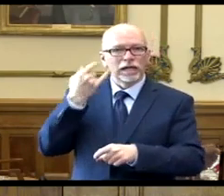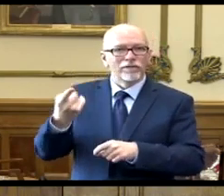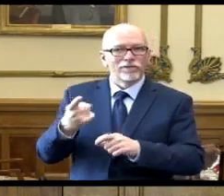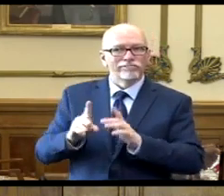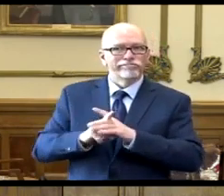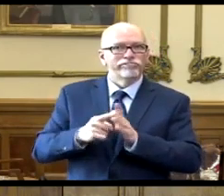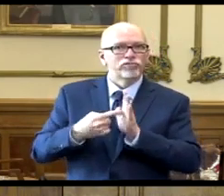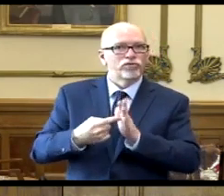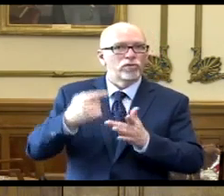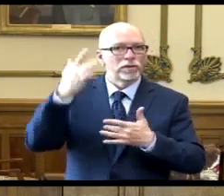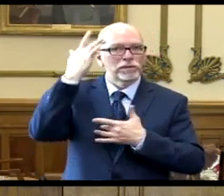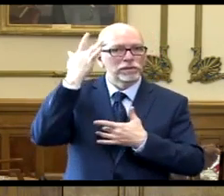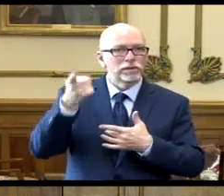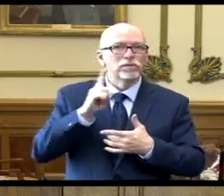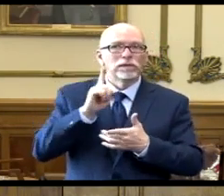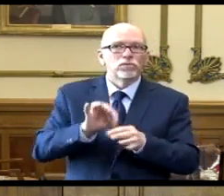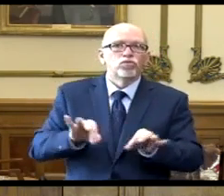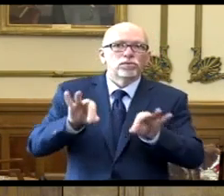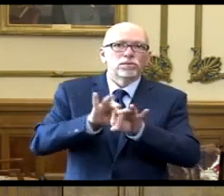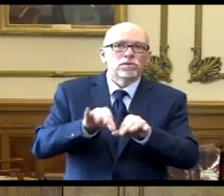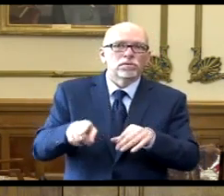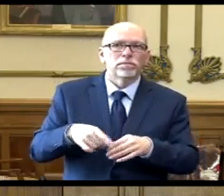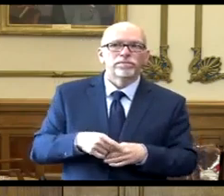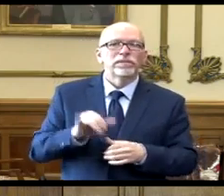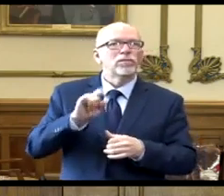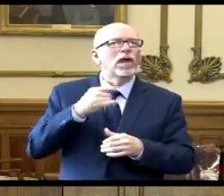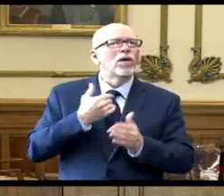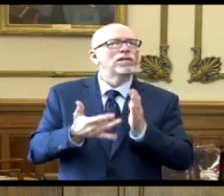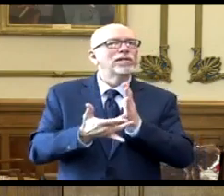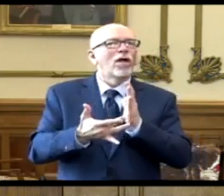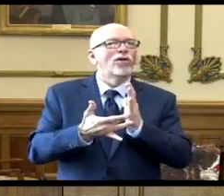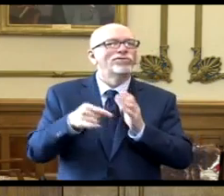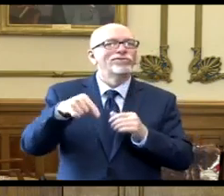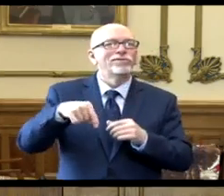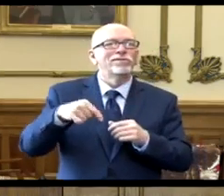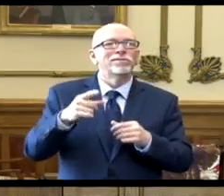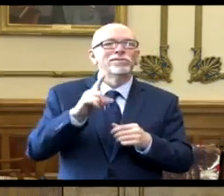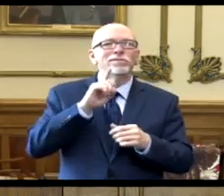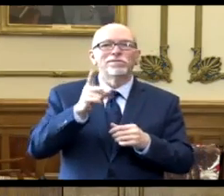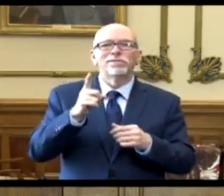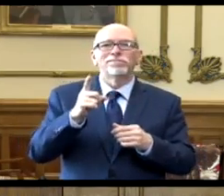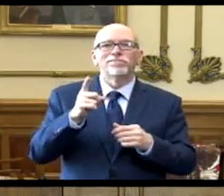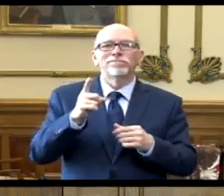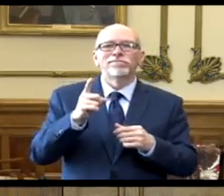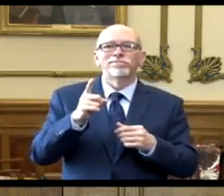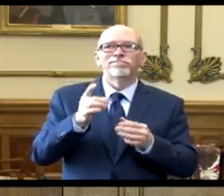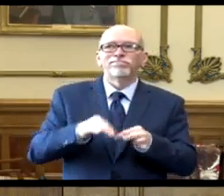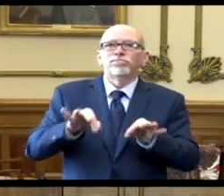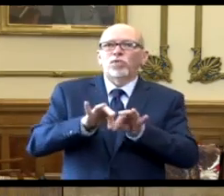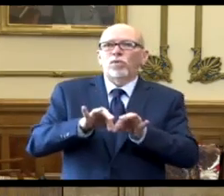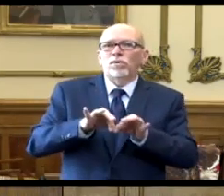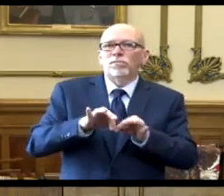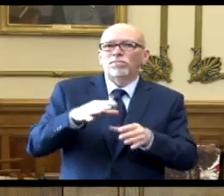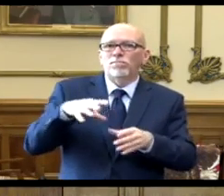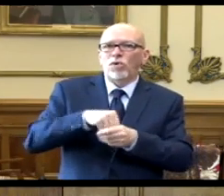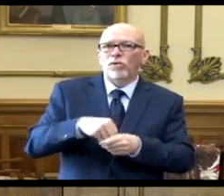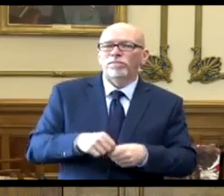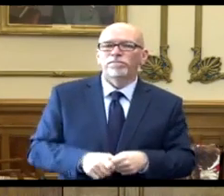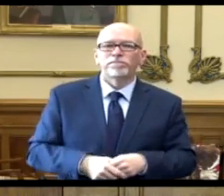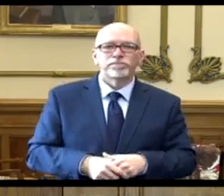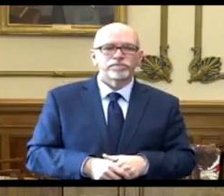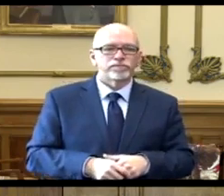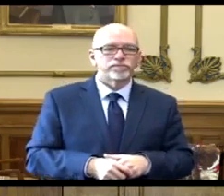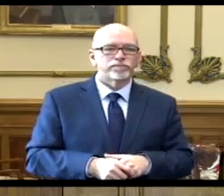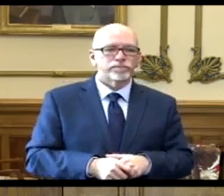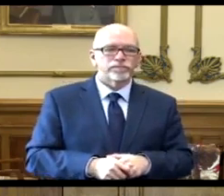develop symptoms is really critical. And that's where the technology piece can be play such an important role for us. Is there